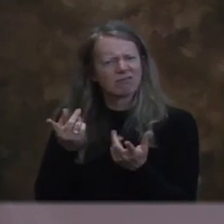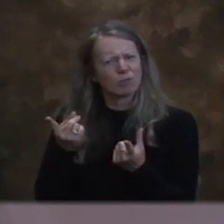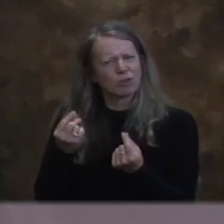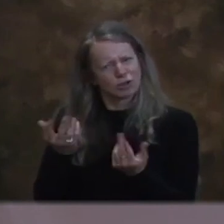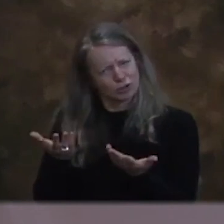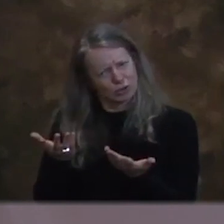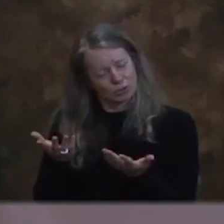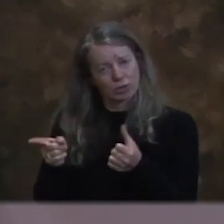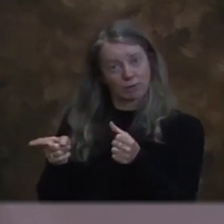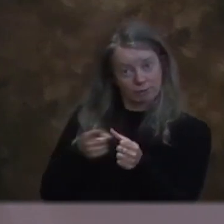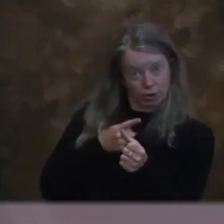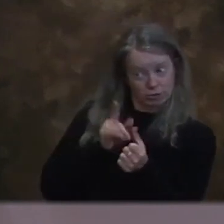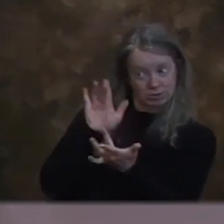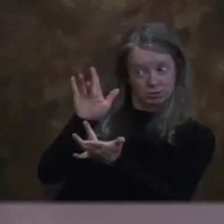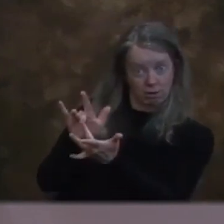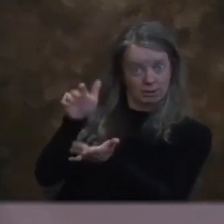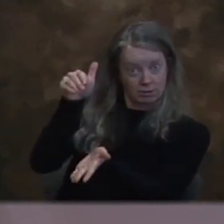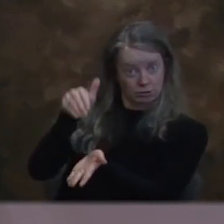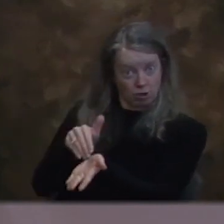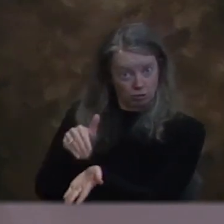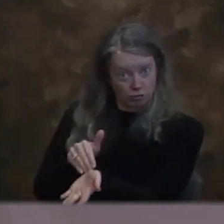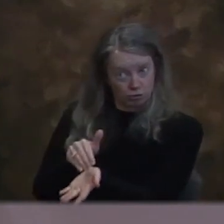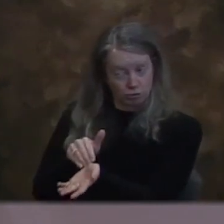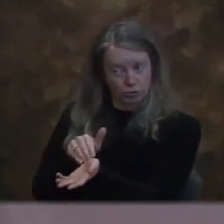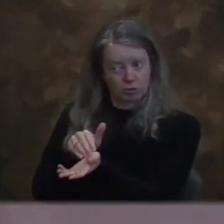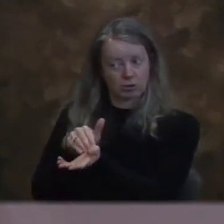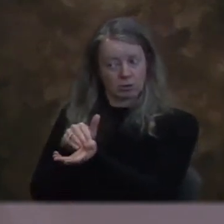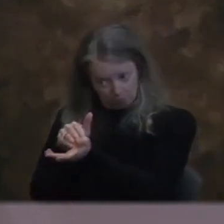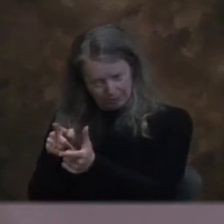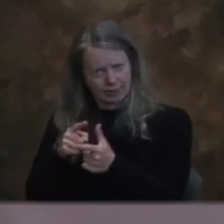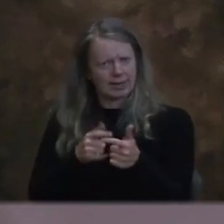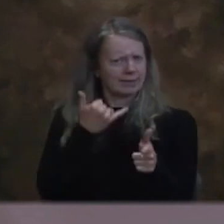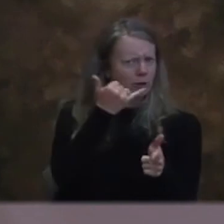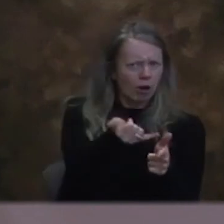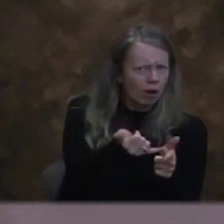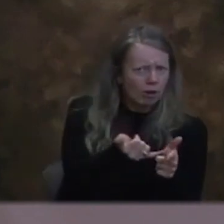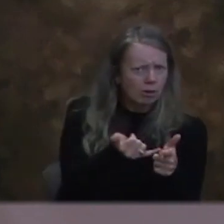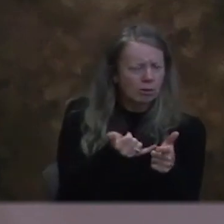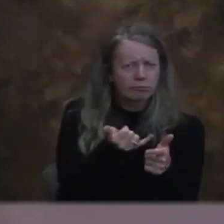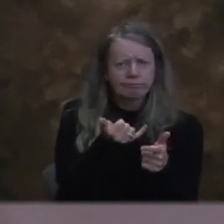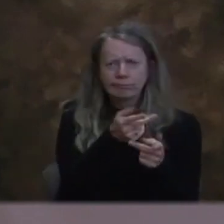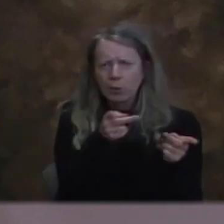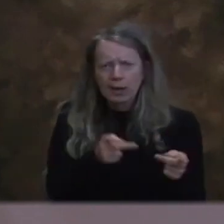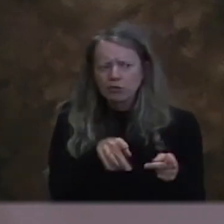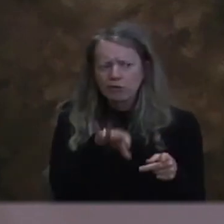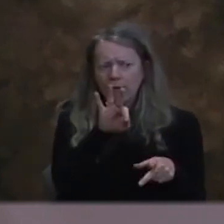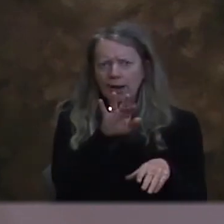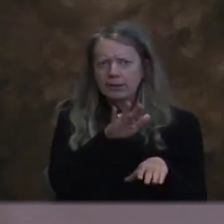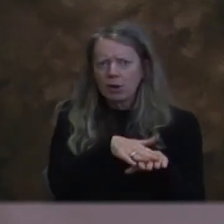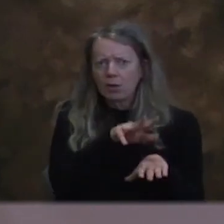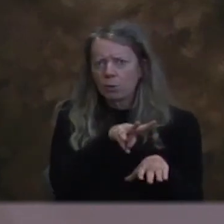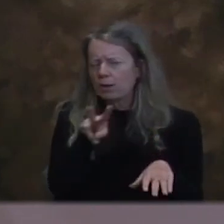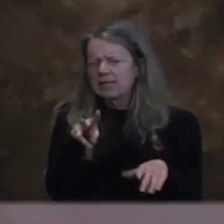talk to your doctor first to get tested. You call one of those places on the map, or kind of walk us through briefly what you do if you think